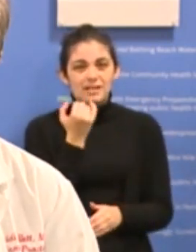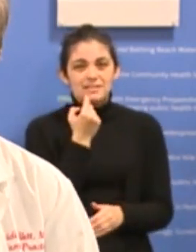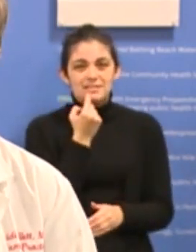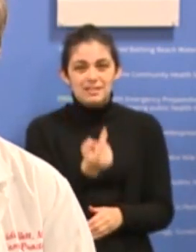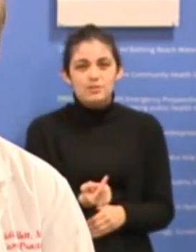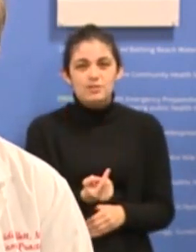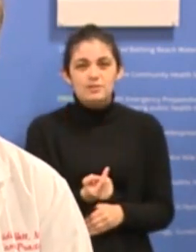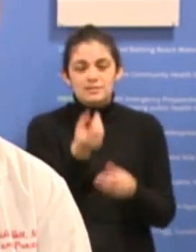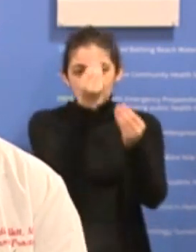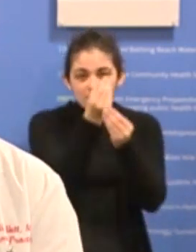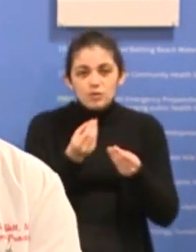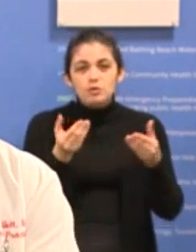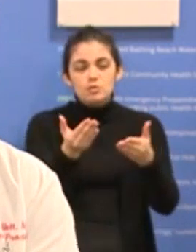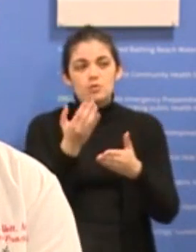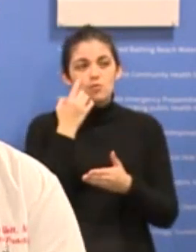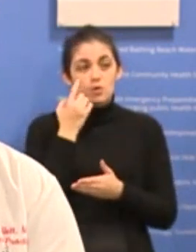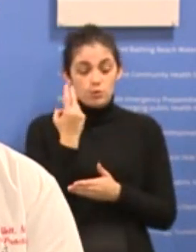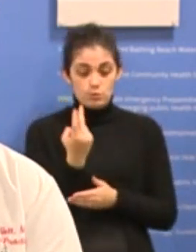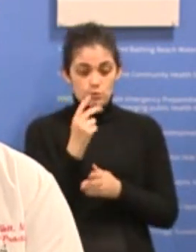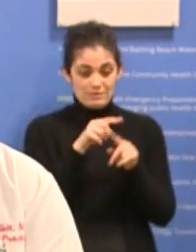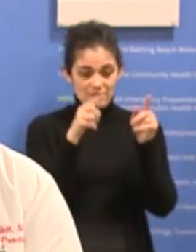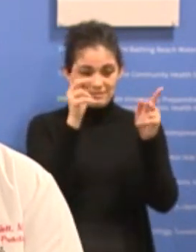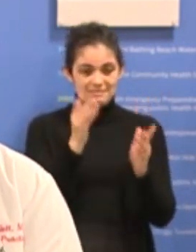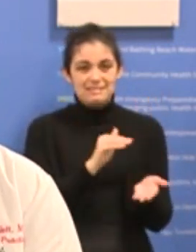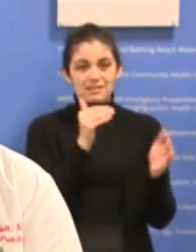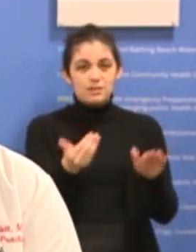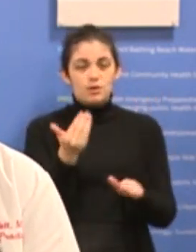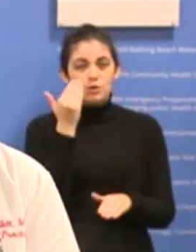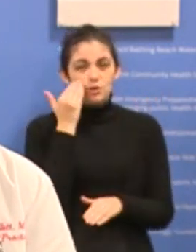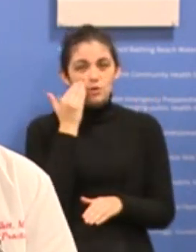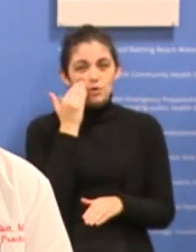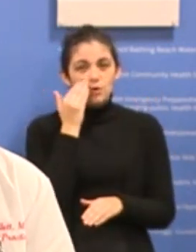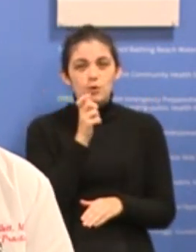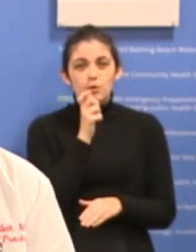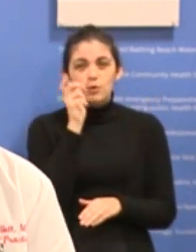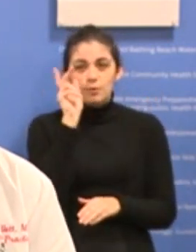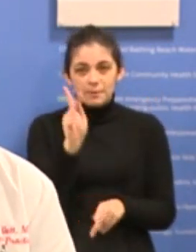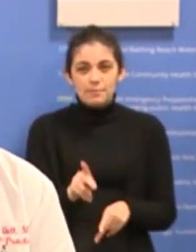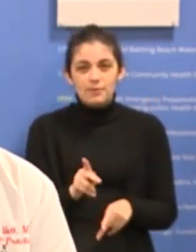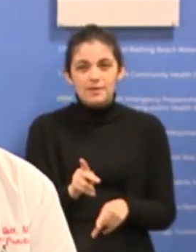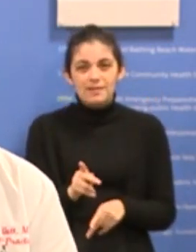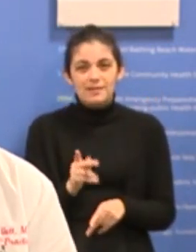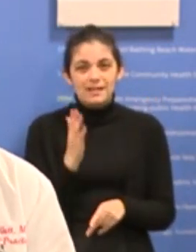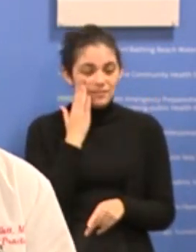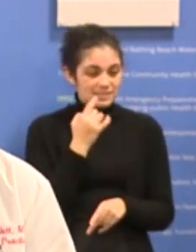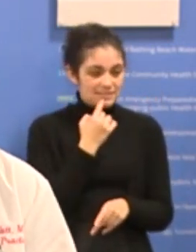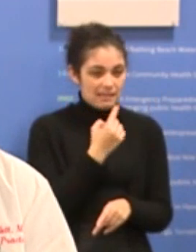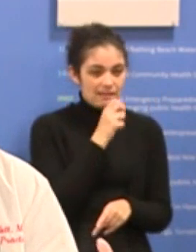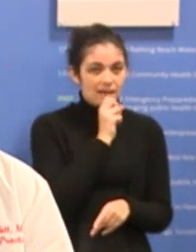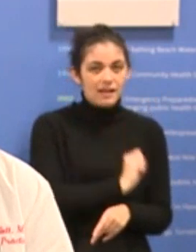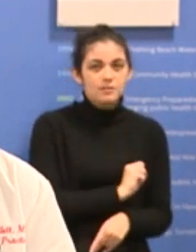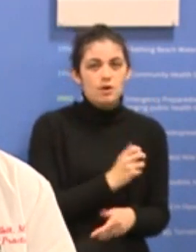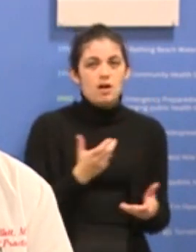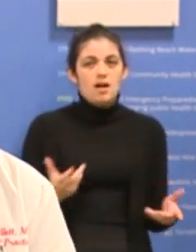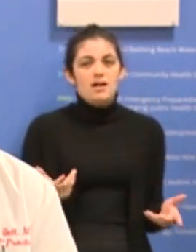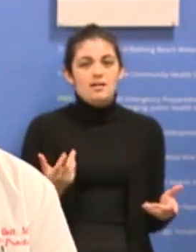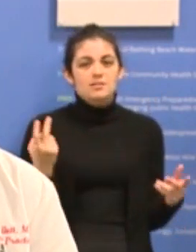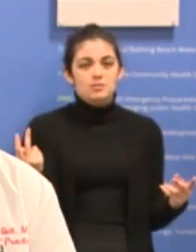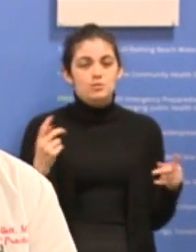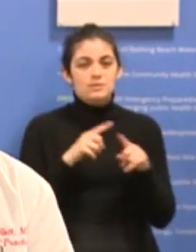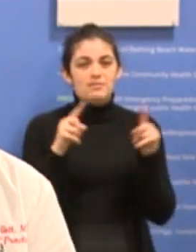you the information about those 2 deaths, you're going to know who those 2 deaths were. I'm going to give you an age range, and you're going to know